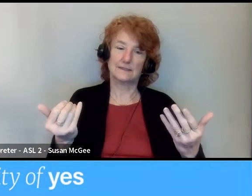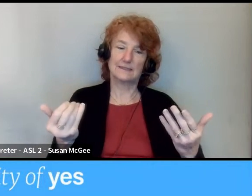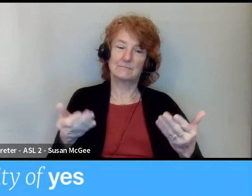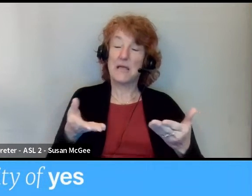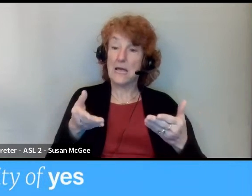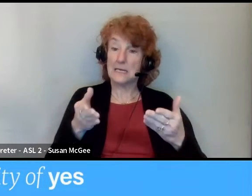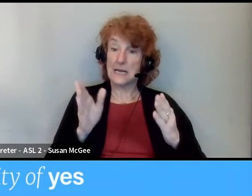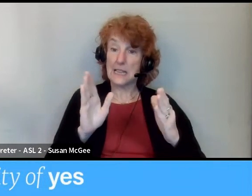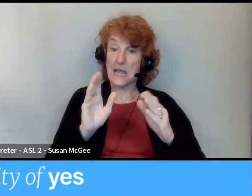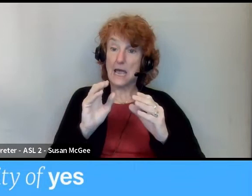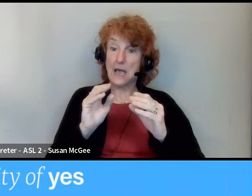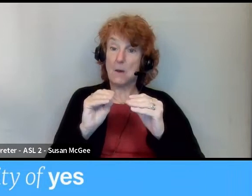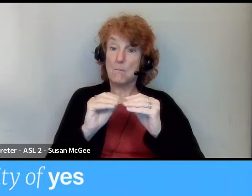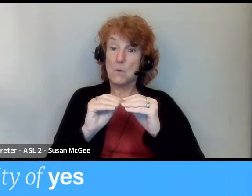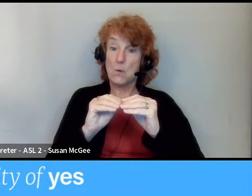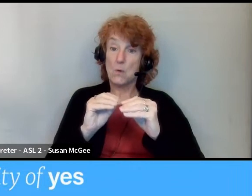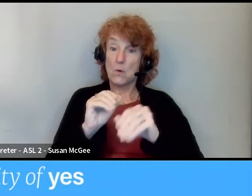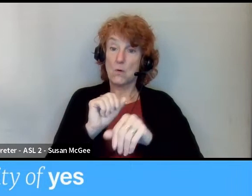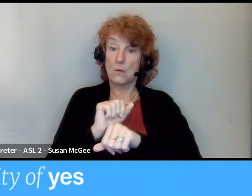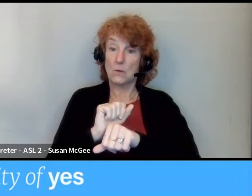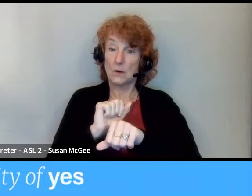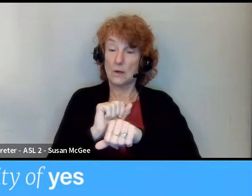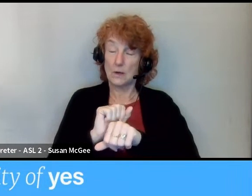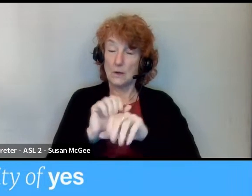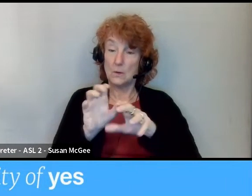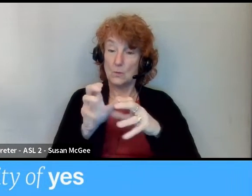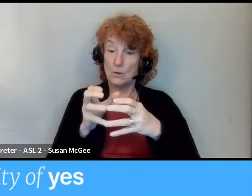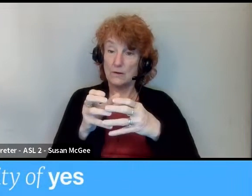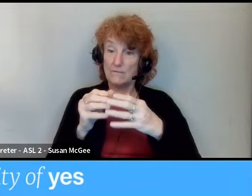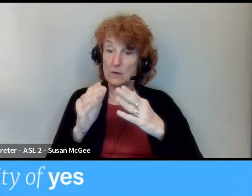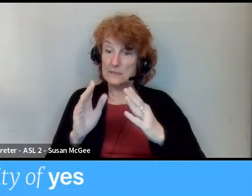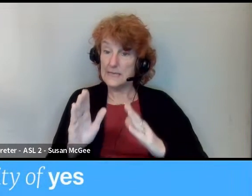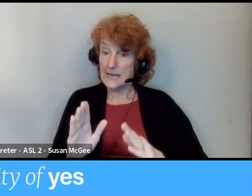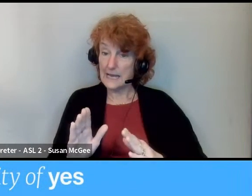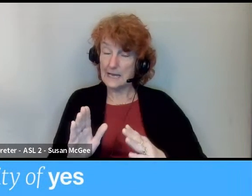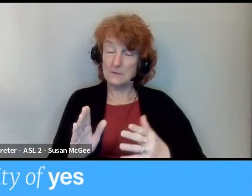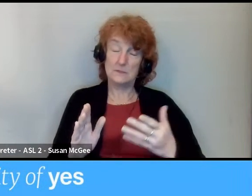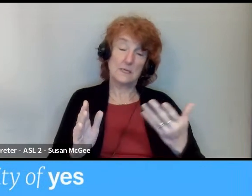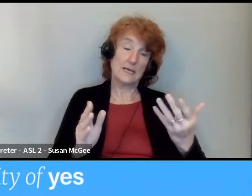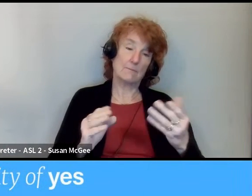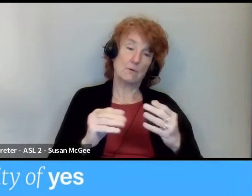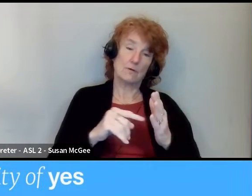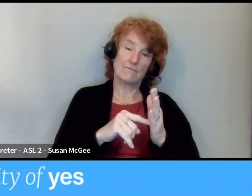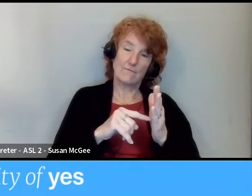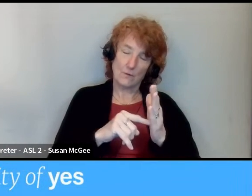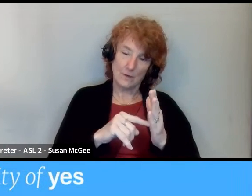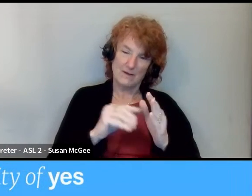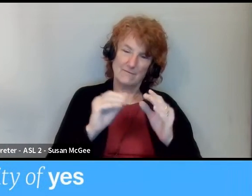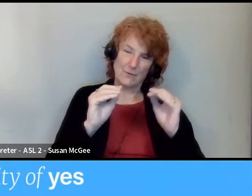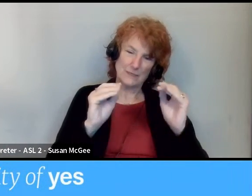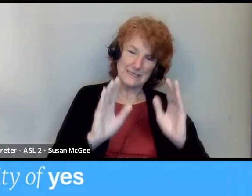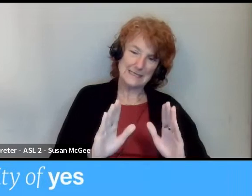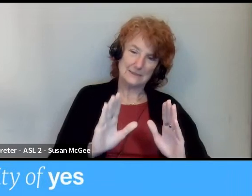workforce housing and affordable housing developments for our teachers, police, and fire department employees?